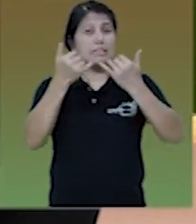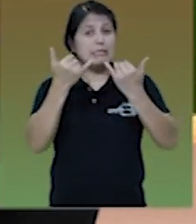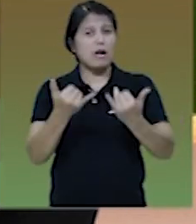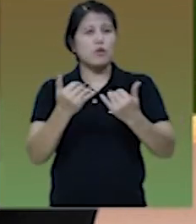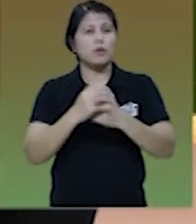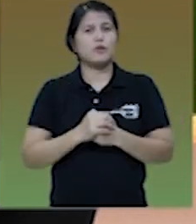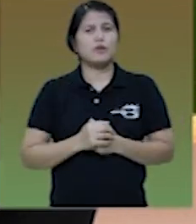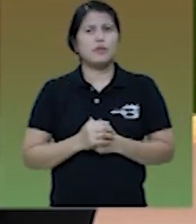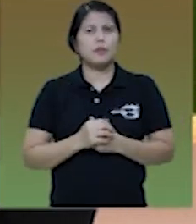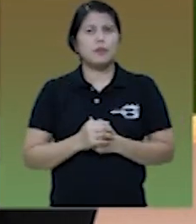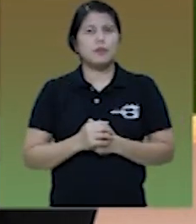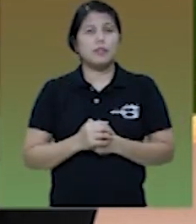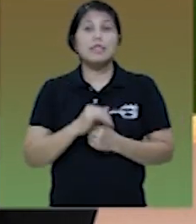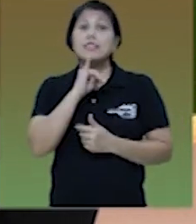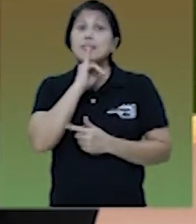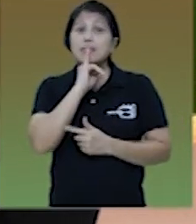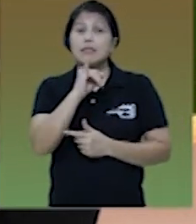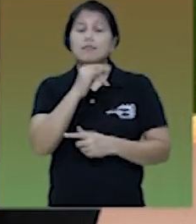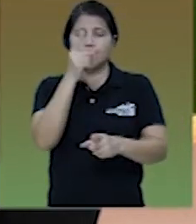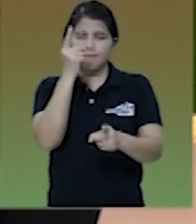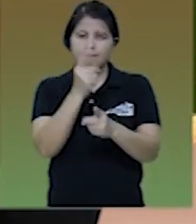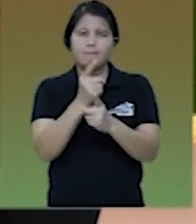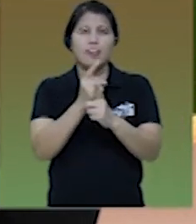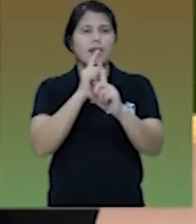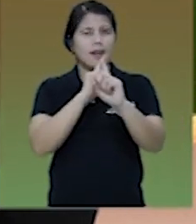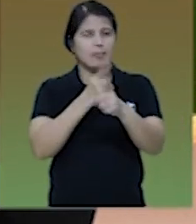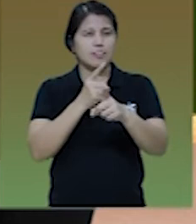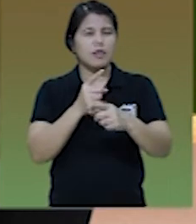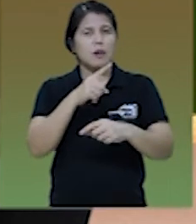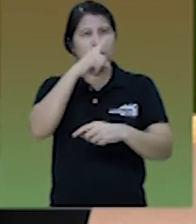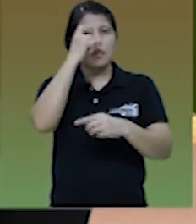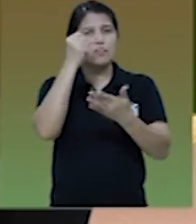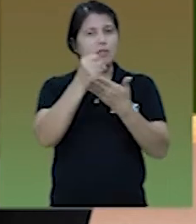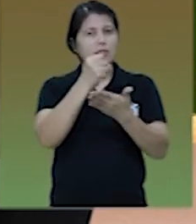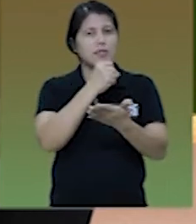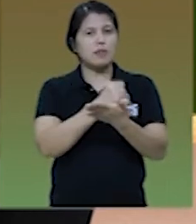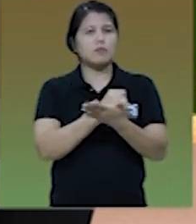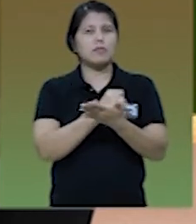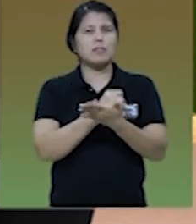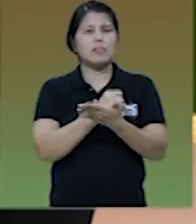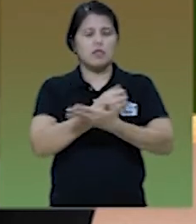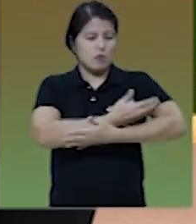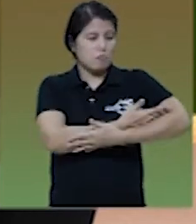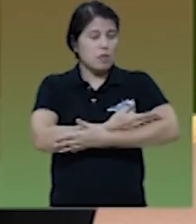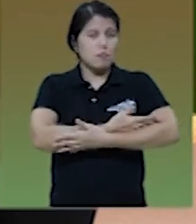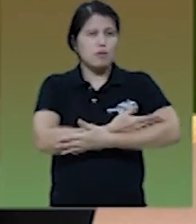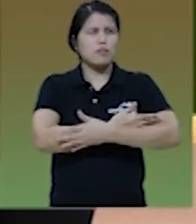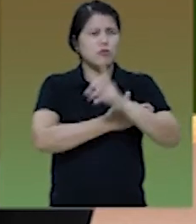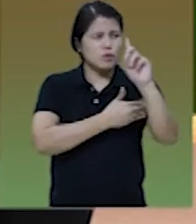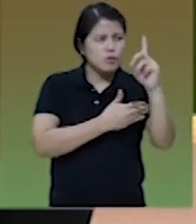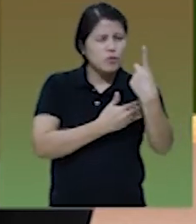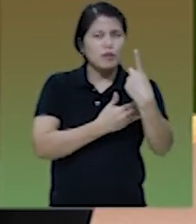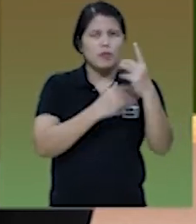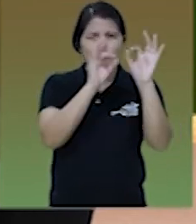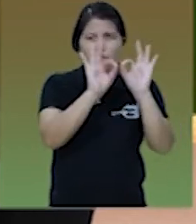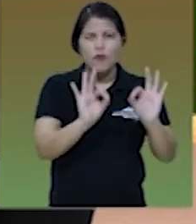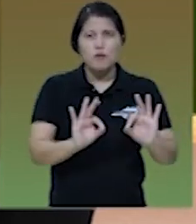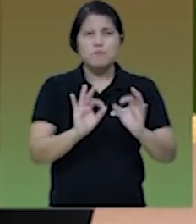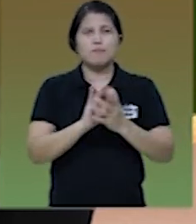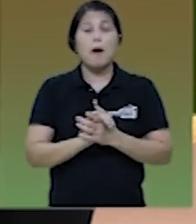be verb is the correct answer because the subject is the baby, which is singular in